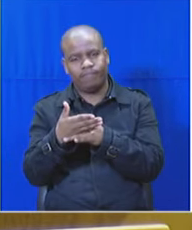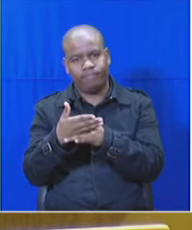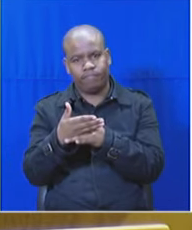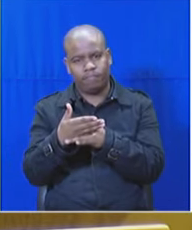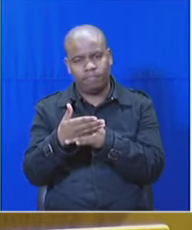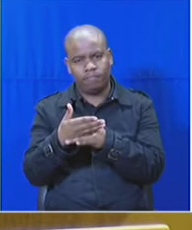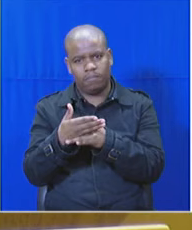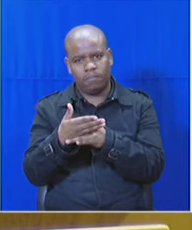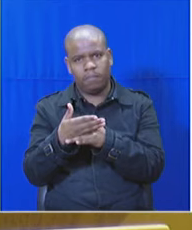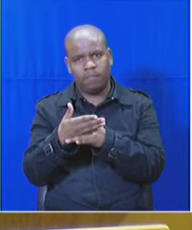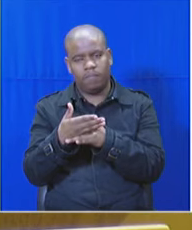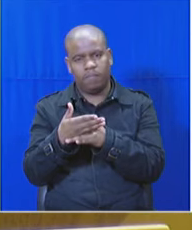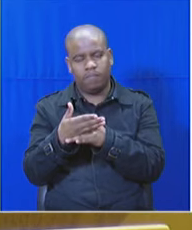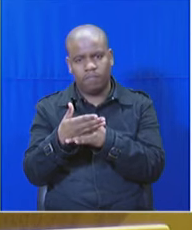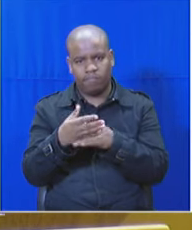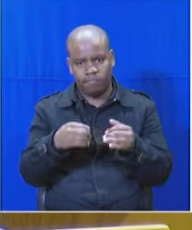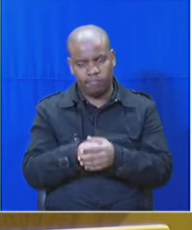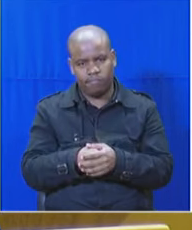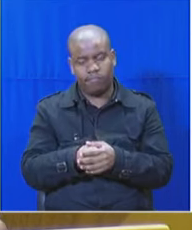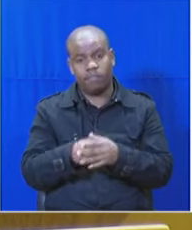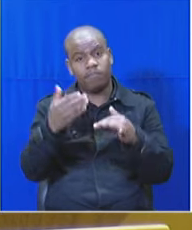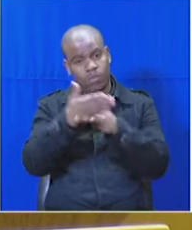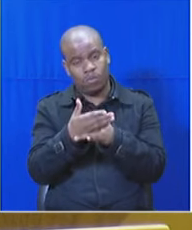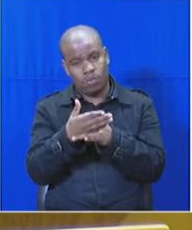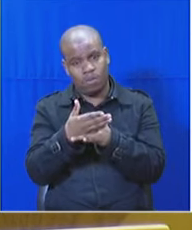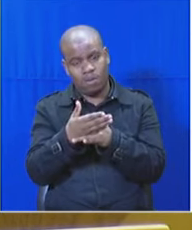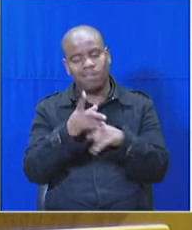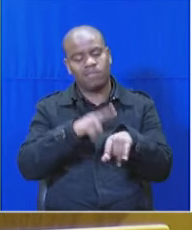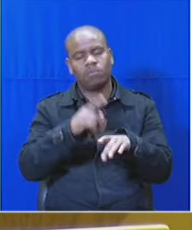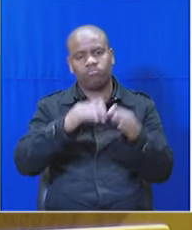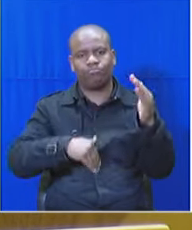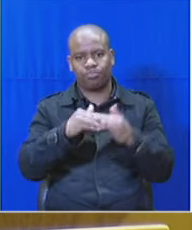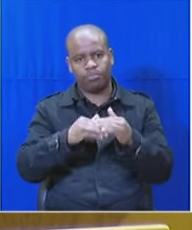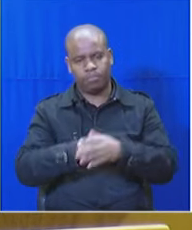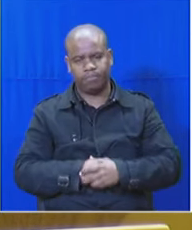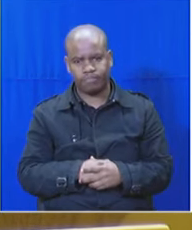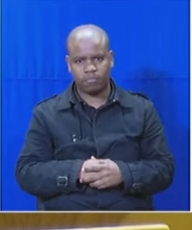claims lodged before 1998. Honorable Chabile, your time is up. The